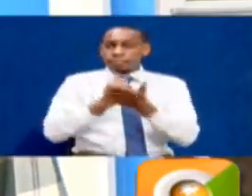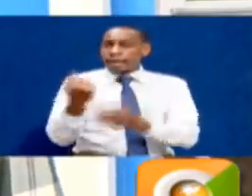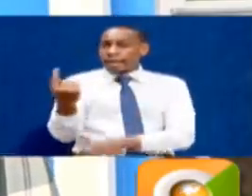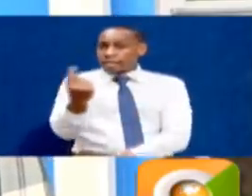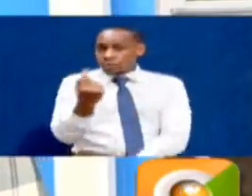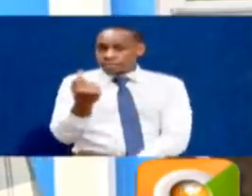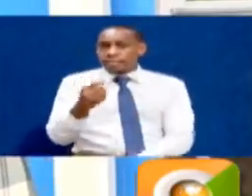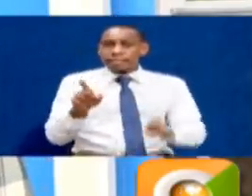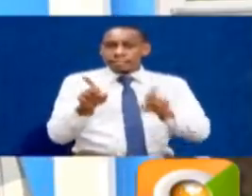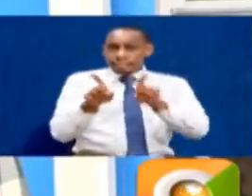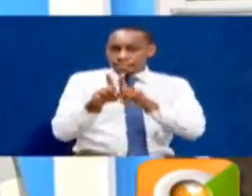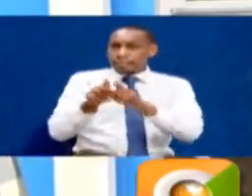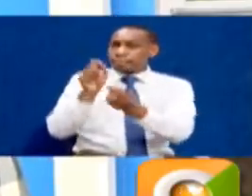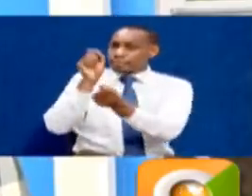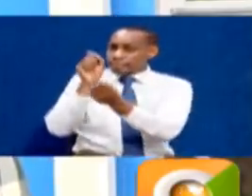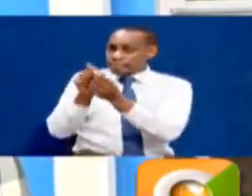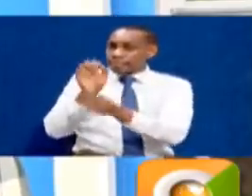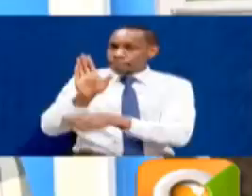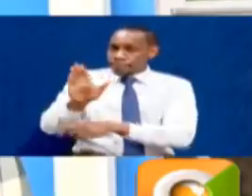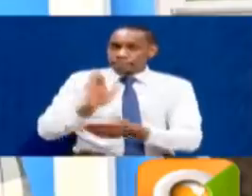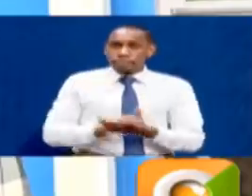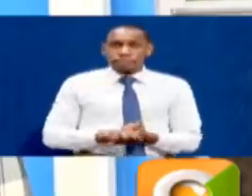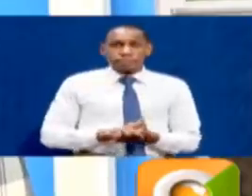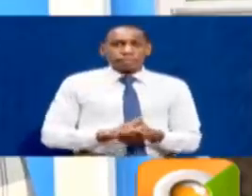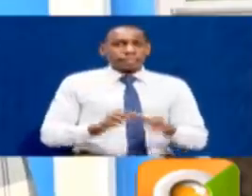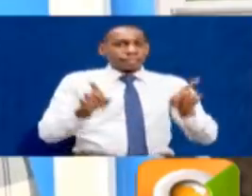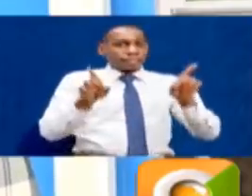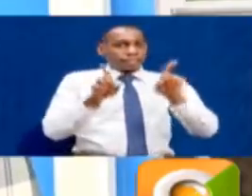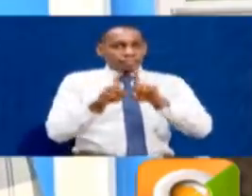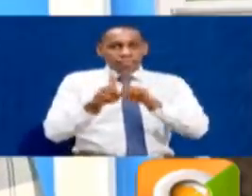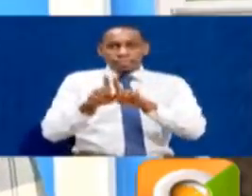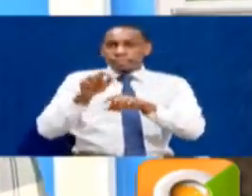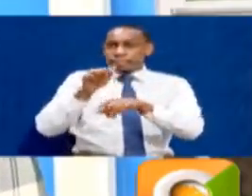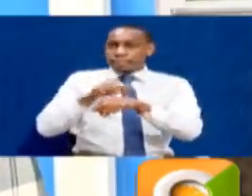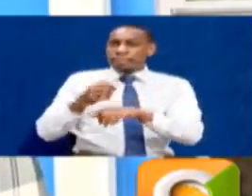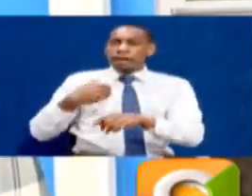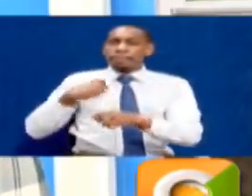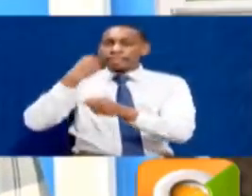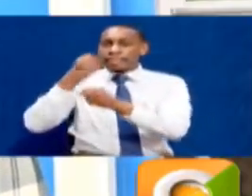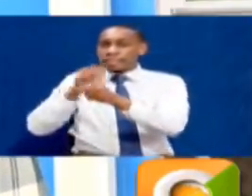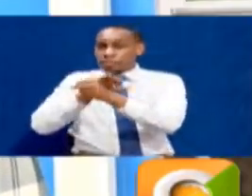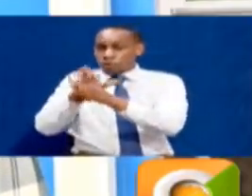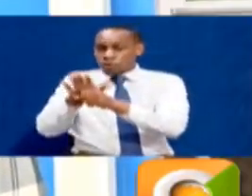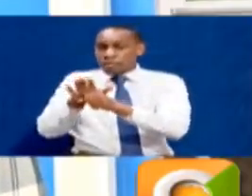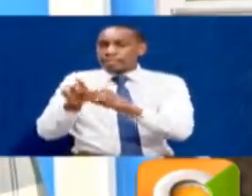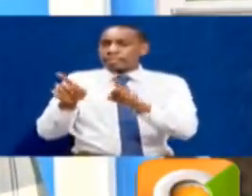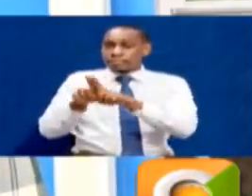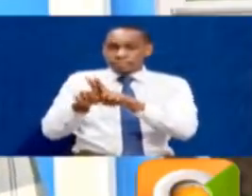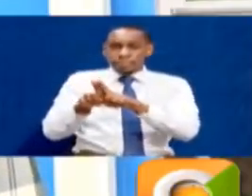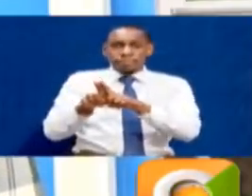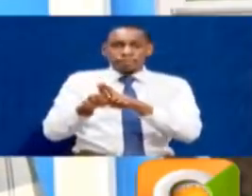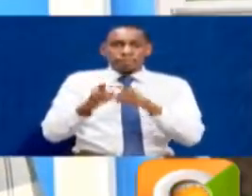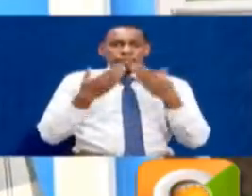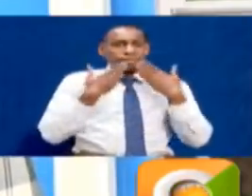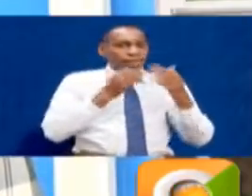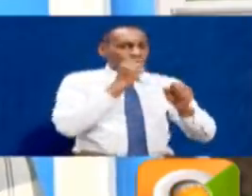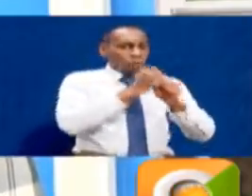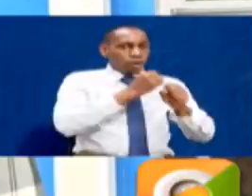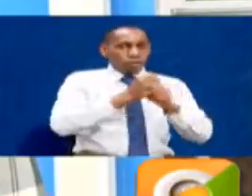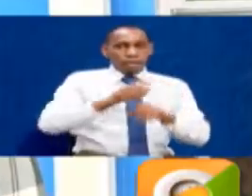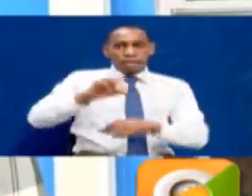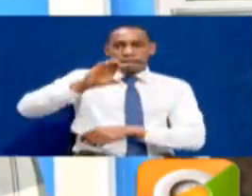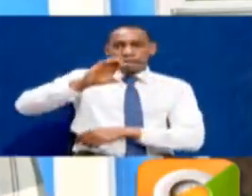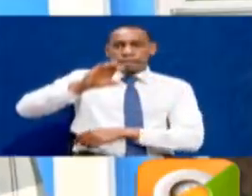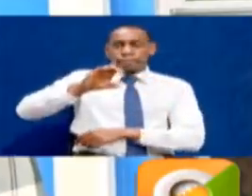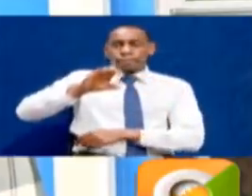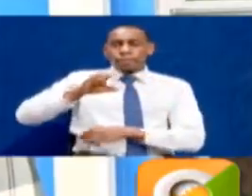them, and we must be able to test them. But also, once found positive, I appreciate the effort of these